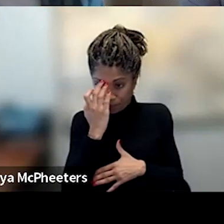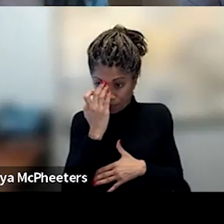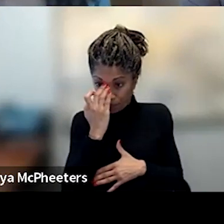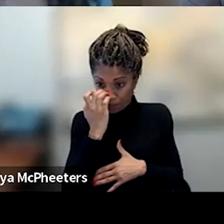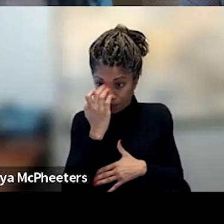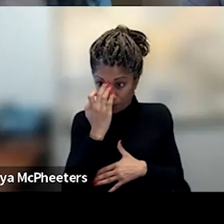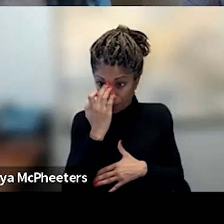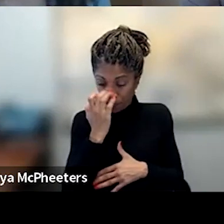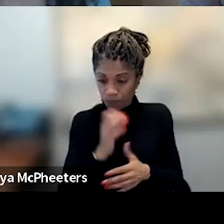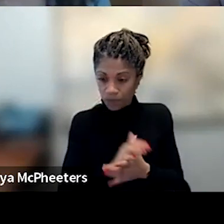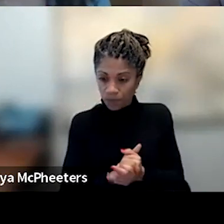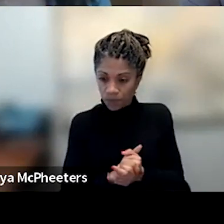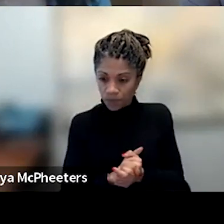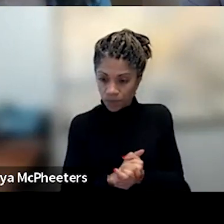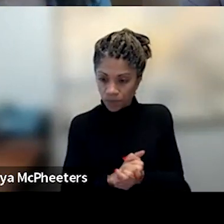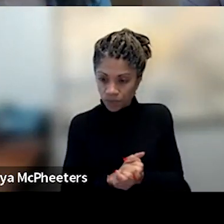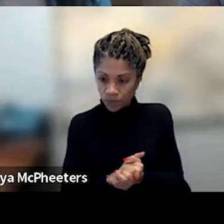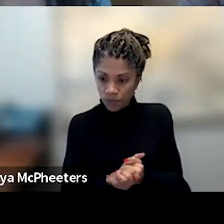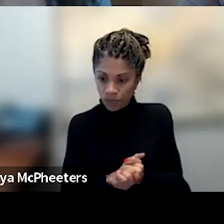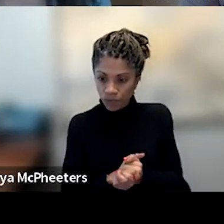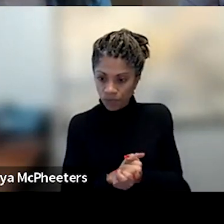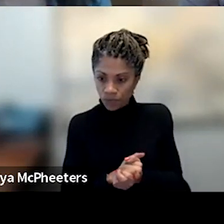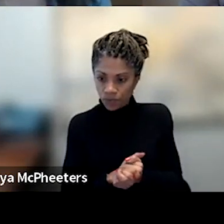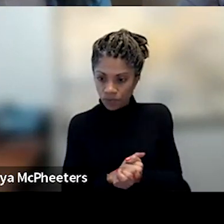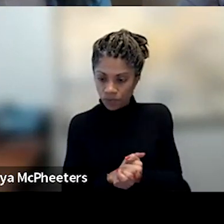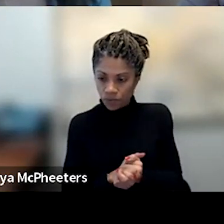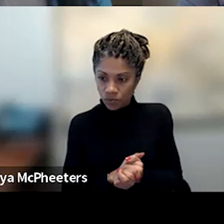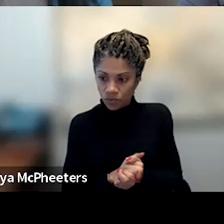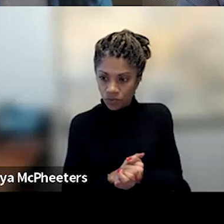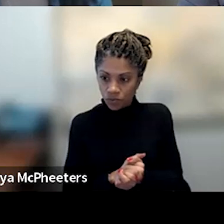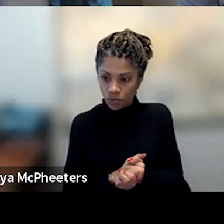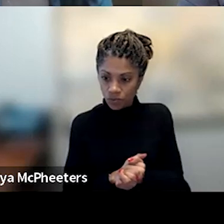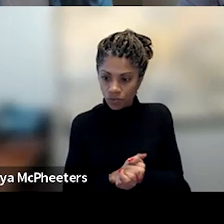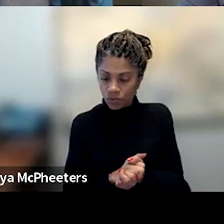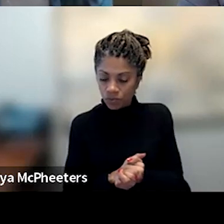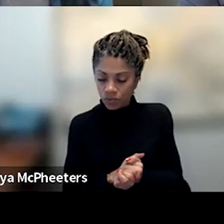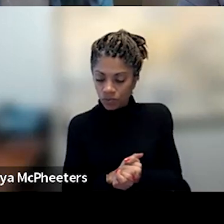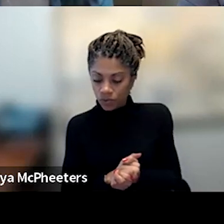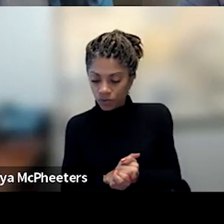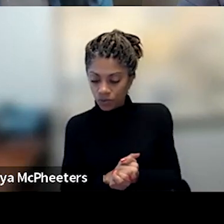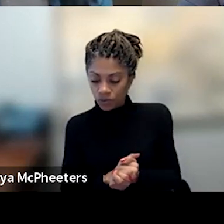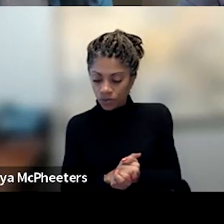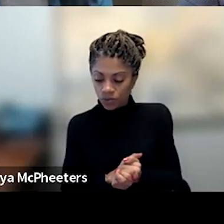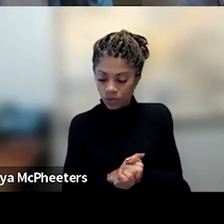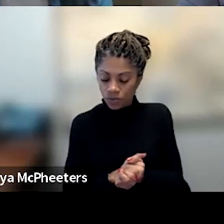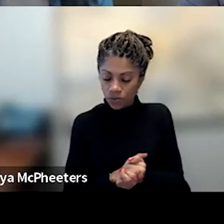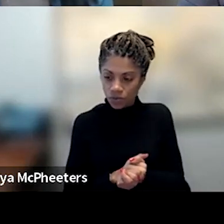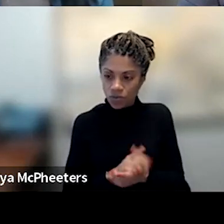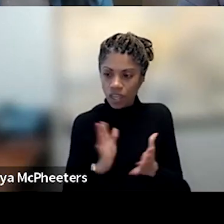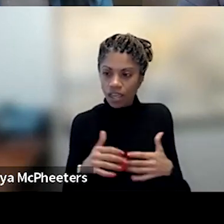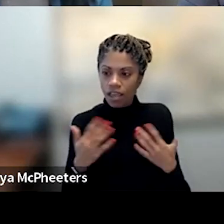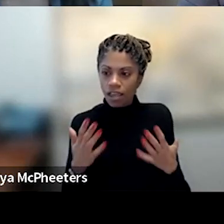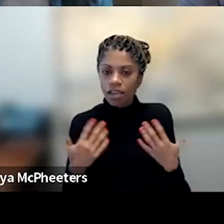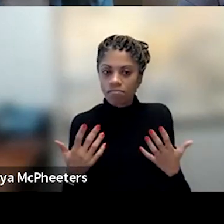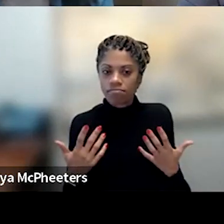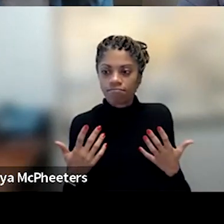what Kaniqua you were just saying, and that is that I think most of when we've